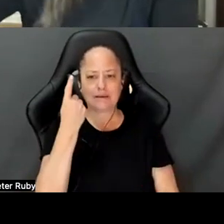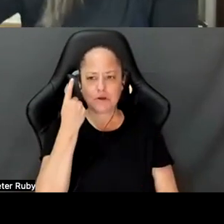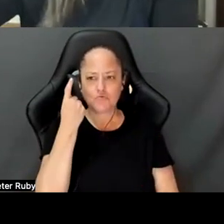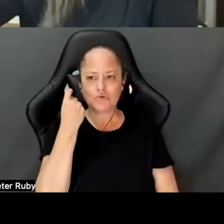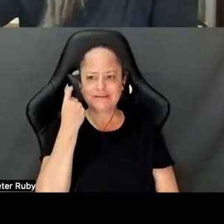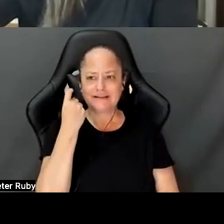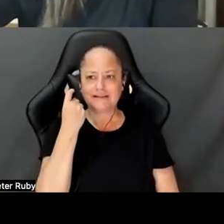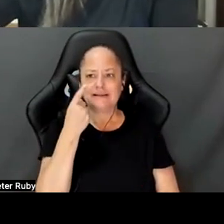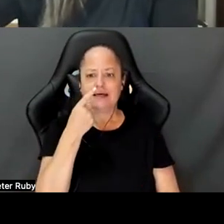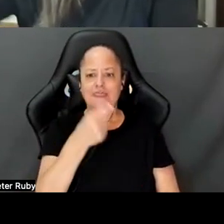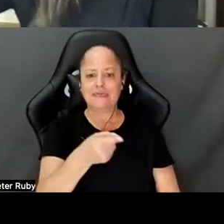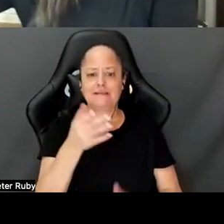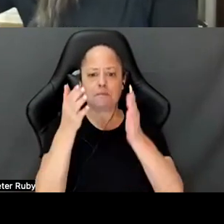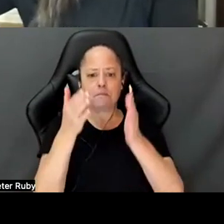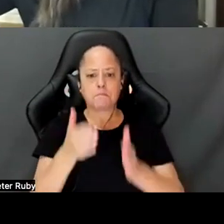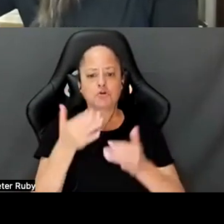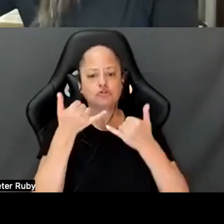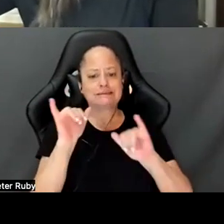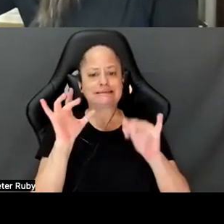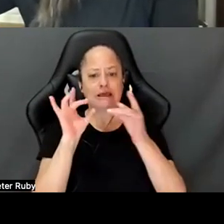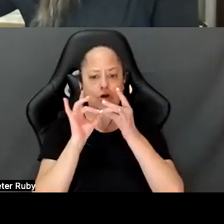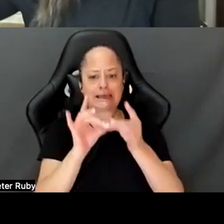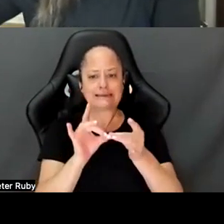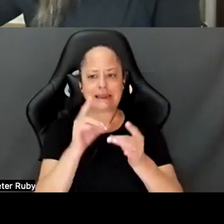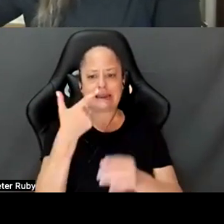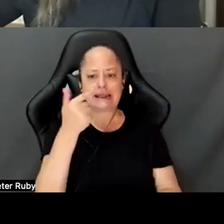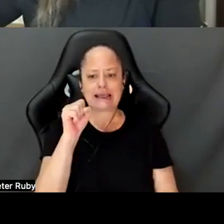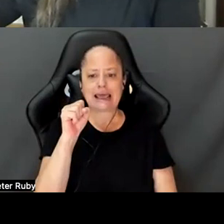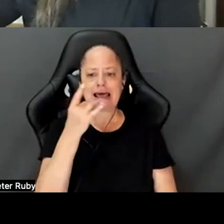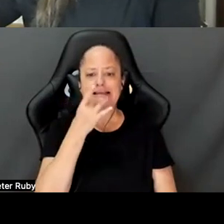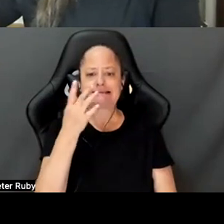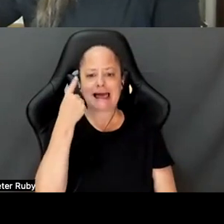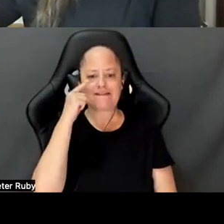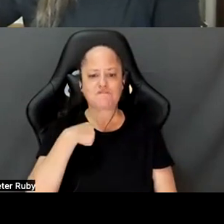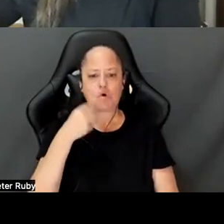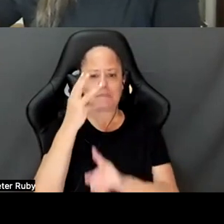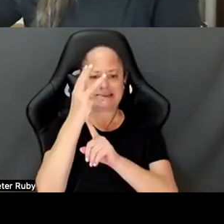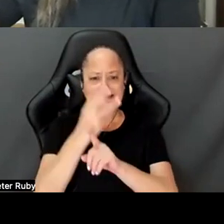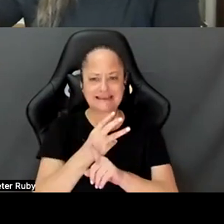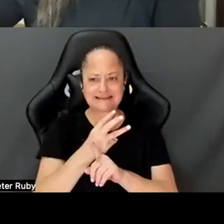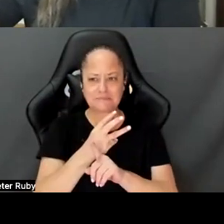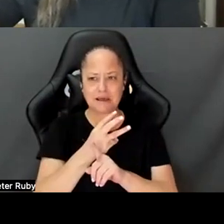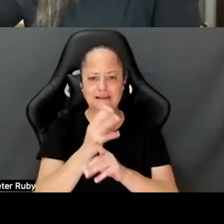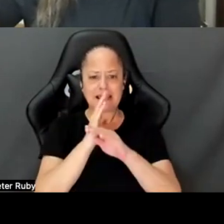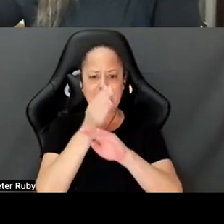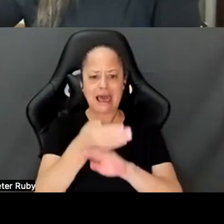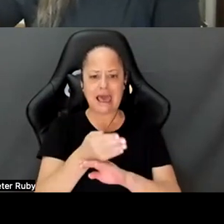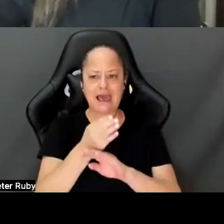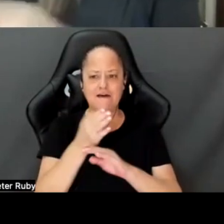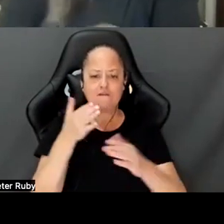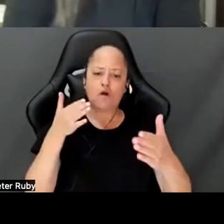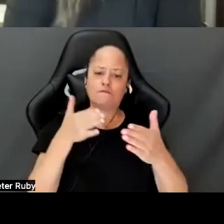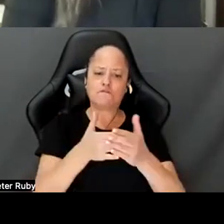saying, this person you're still connected to gaslit me for 6 months after violating my